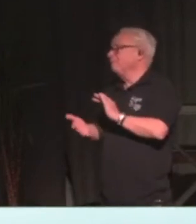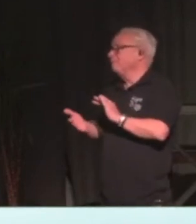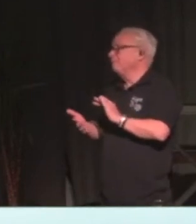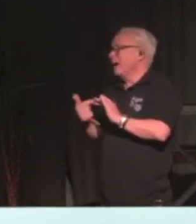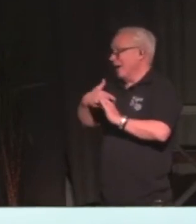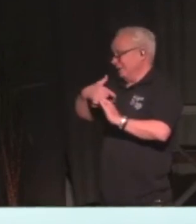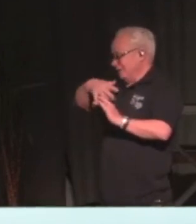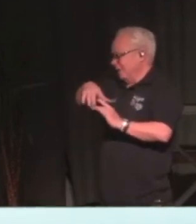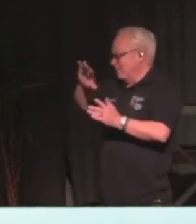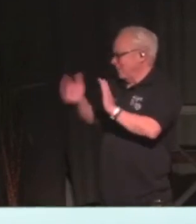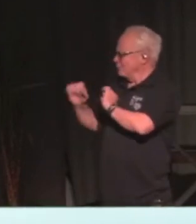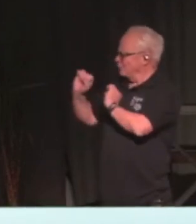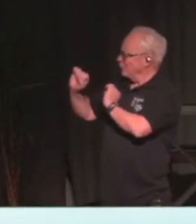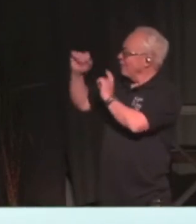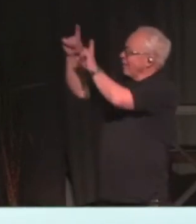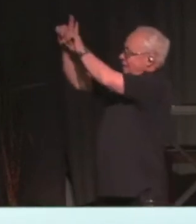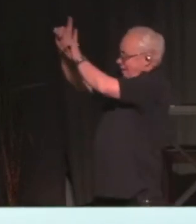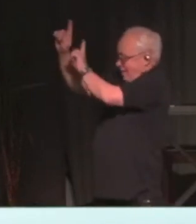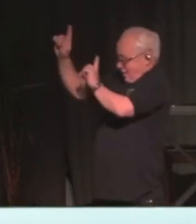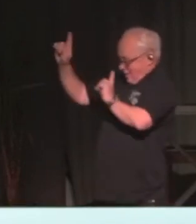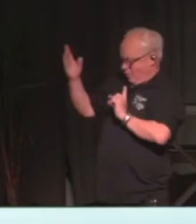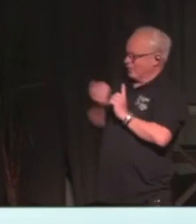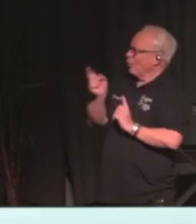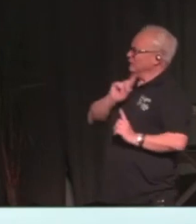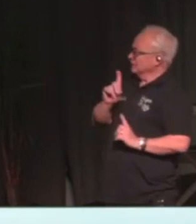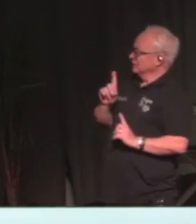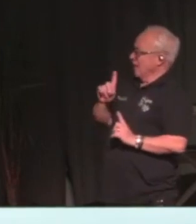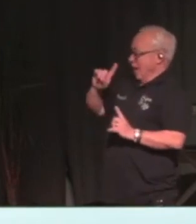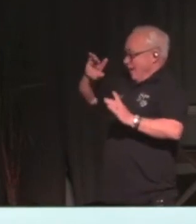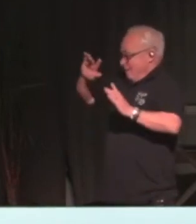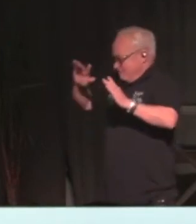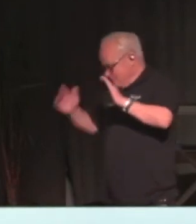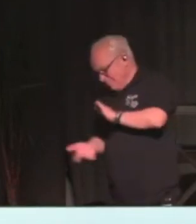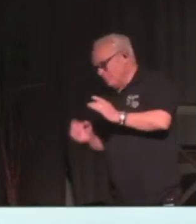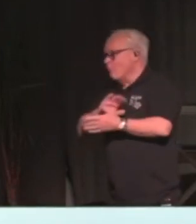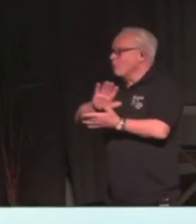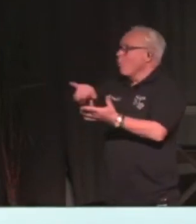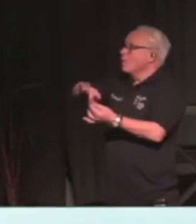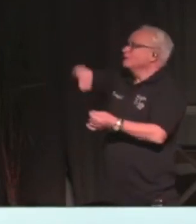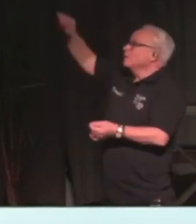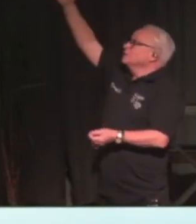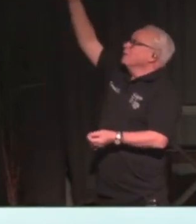I need the baptism that you're coming with, which is the baptism of the Holy Spirit and fire.